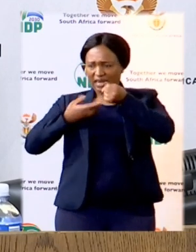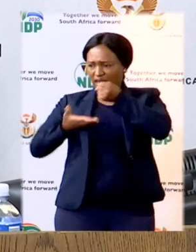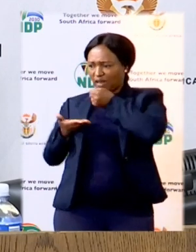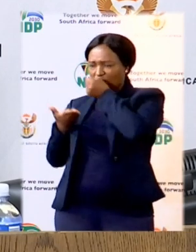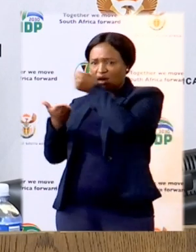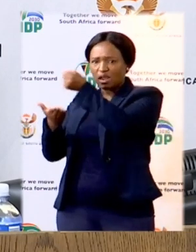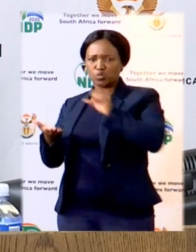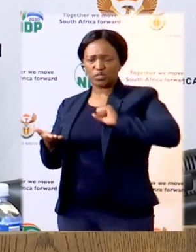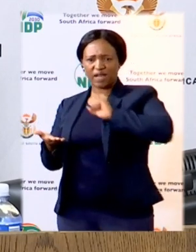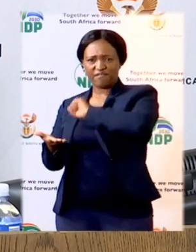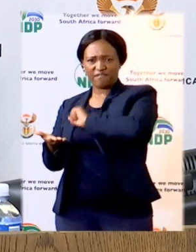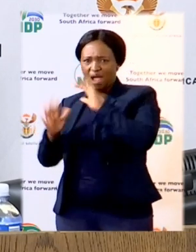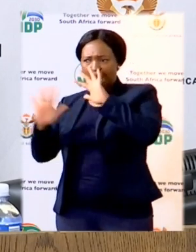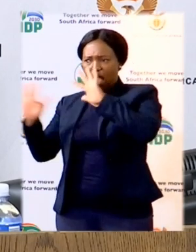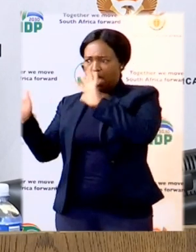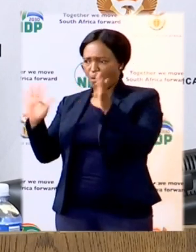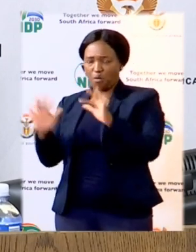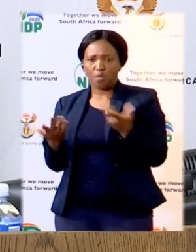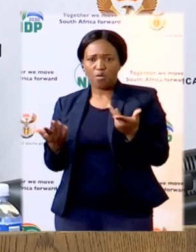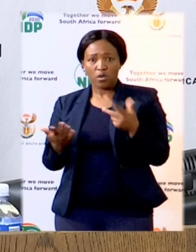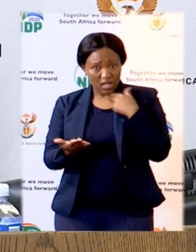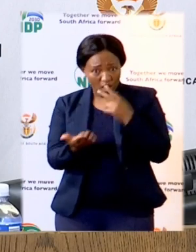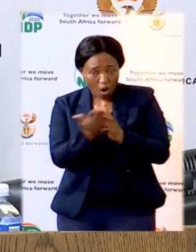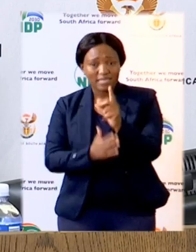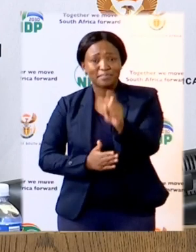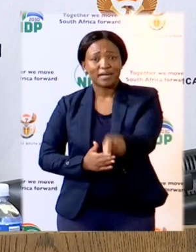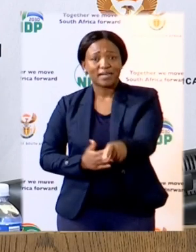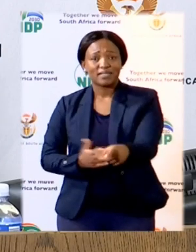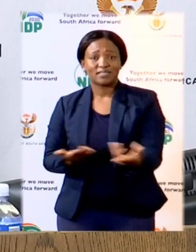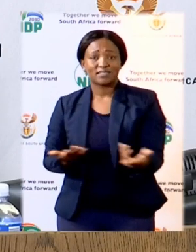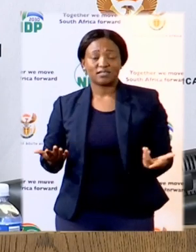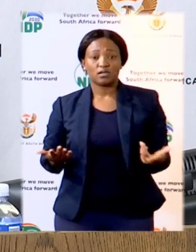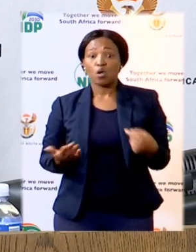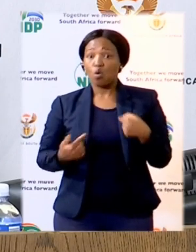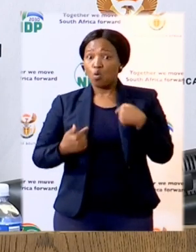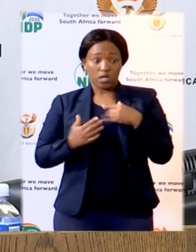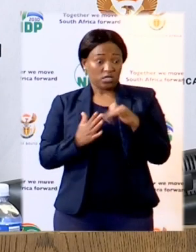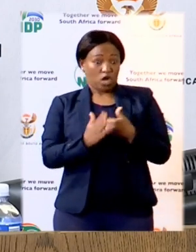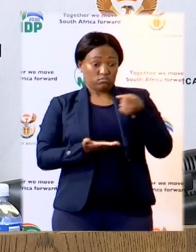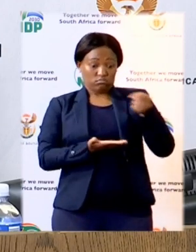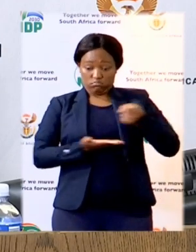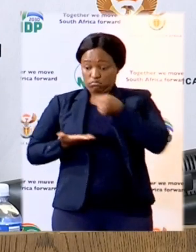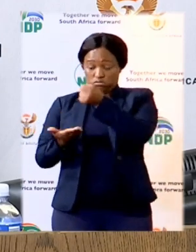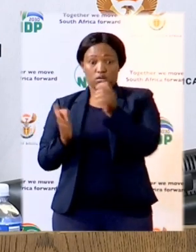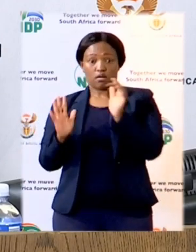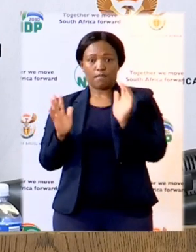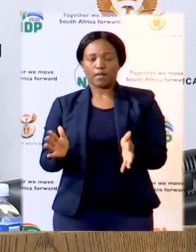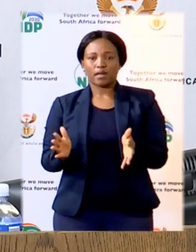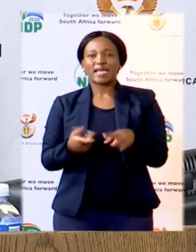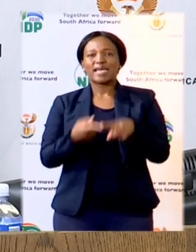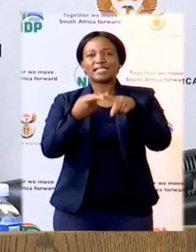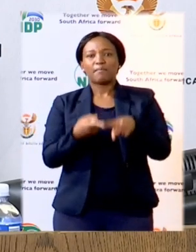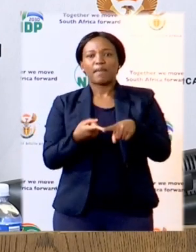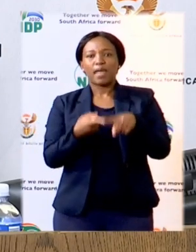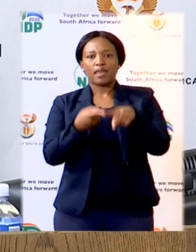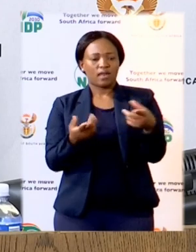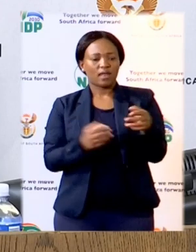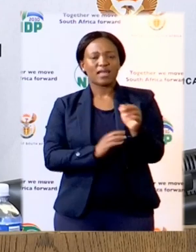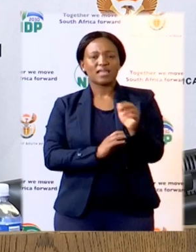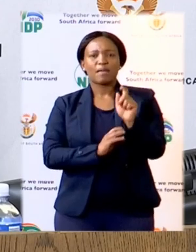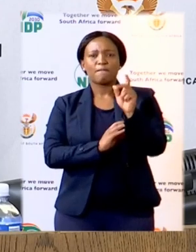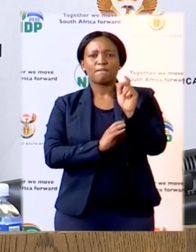must just be honest. We don't just pay. We pay based on the payroll, which has been